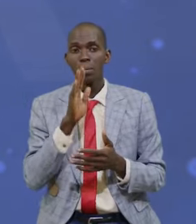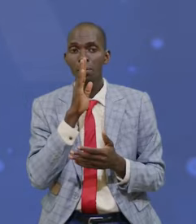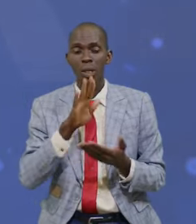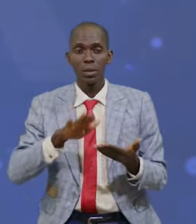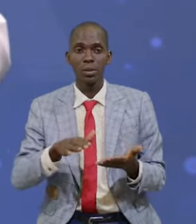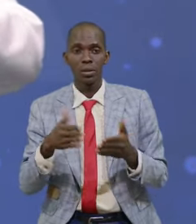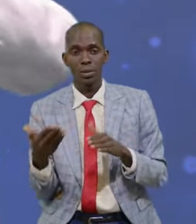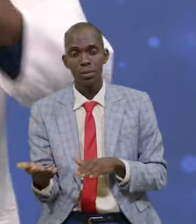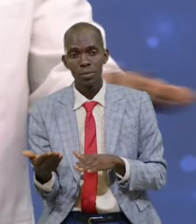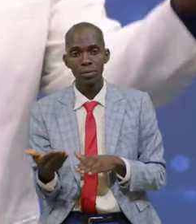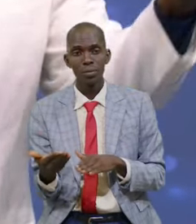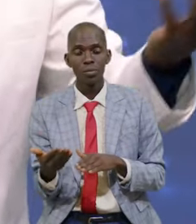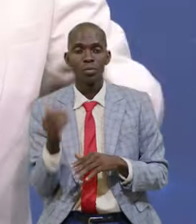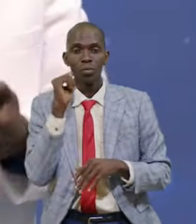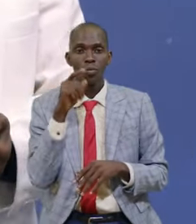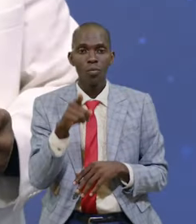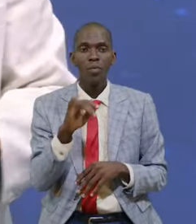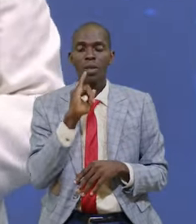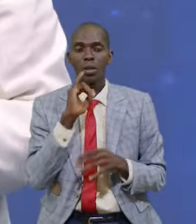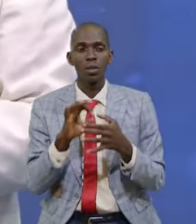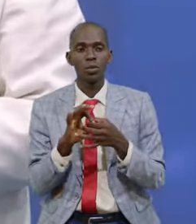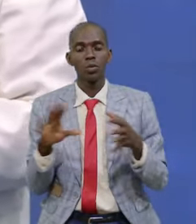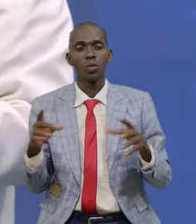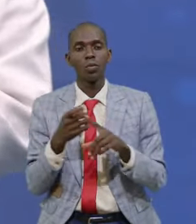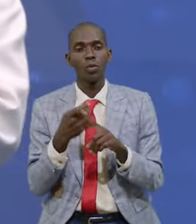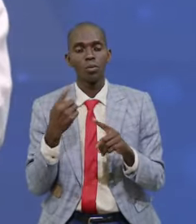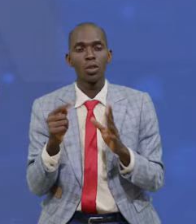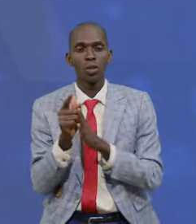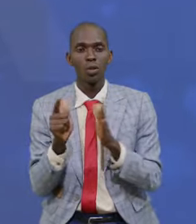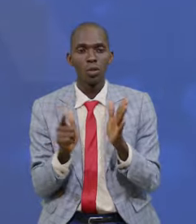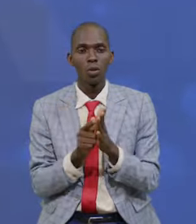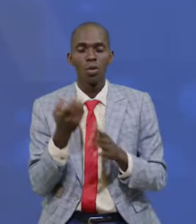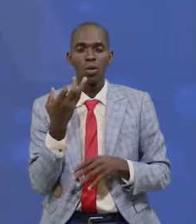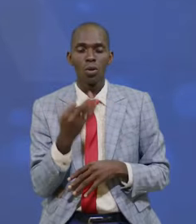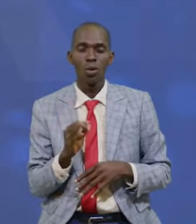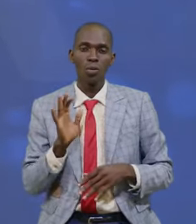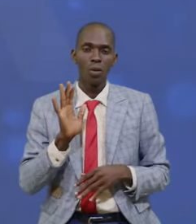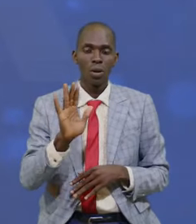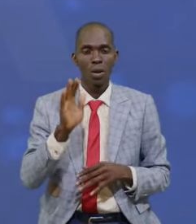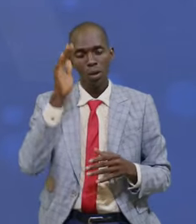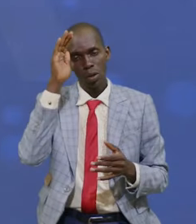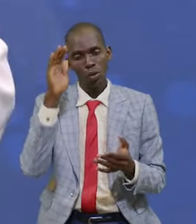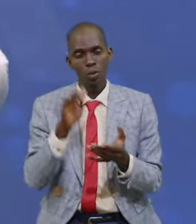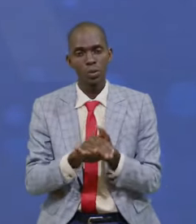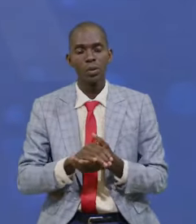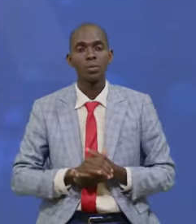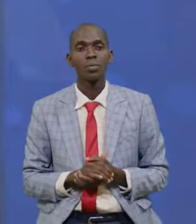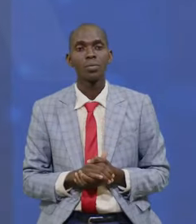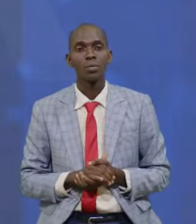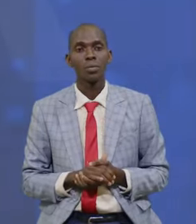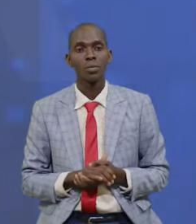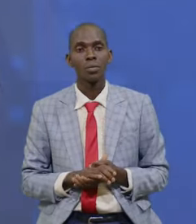dead, she is loosed from the law of her husband. If